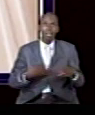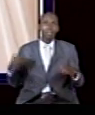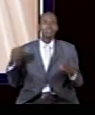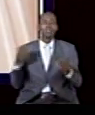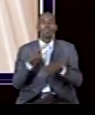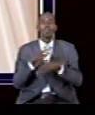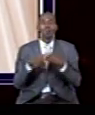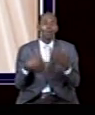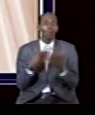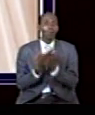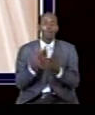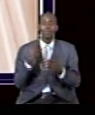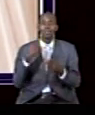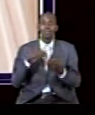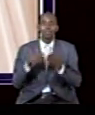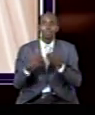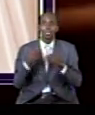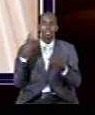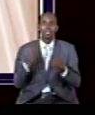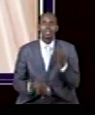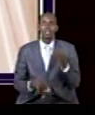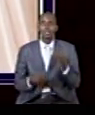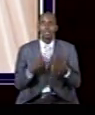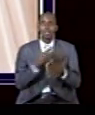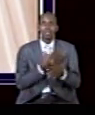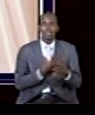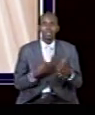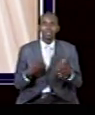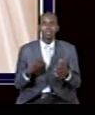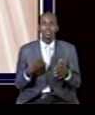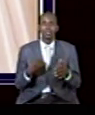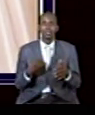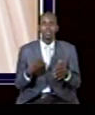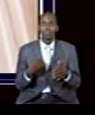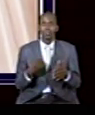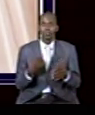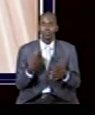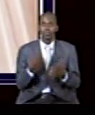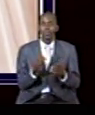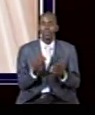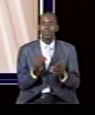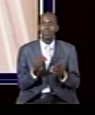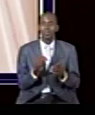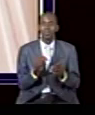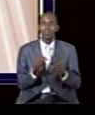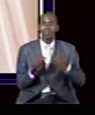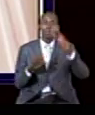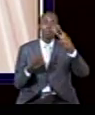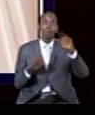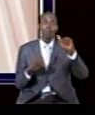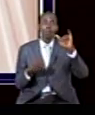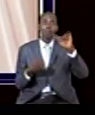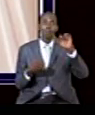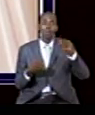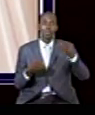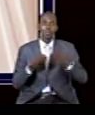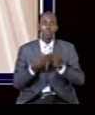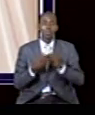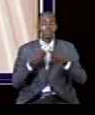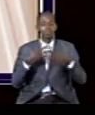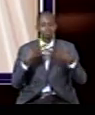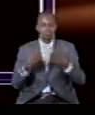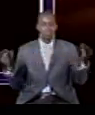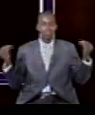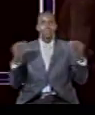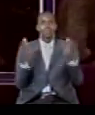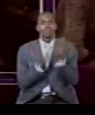problems were solved. Our God is wonderful. Praise the Lord Jesus. Glory be to God.